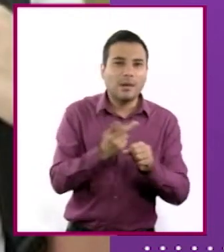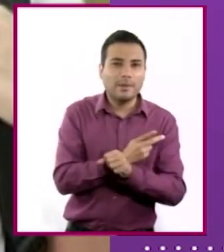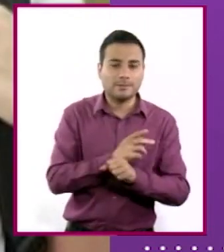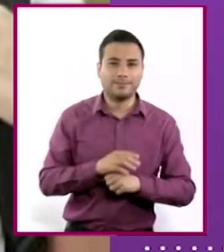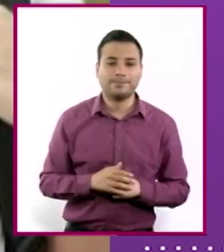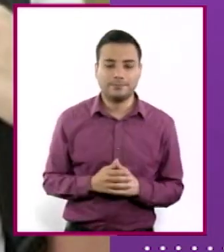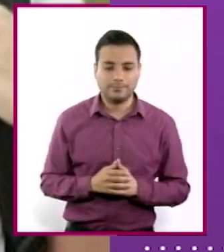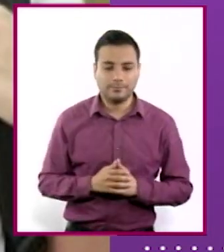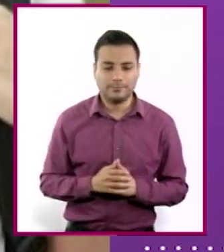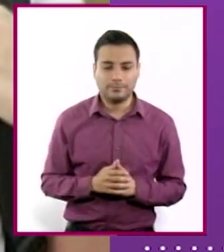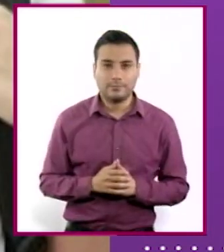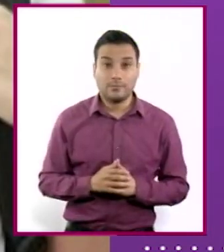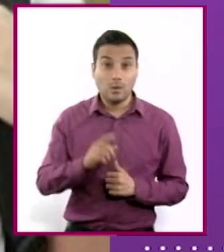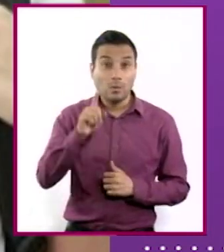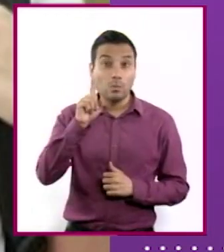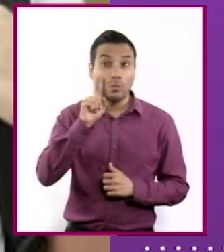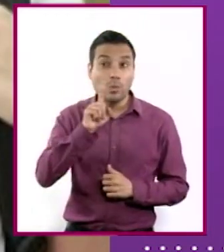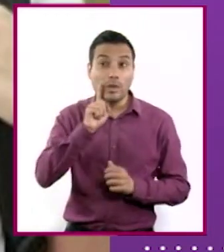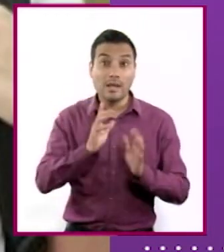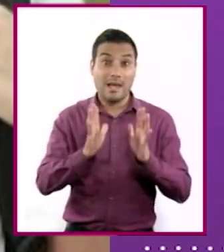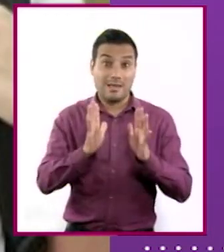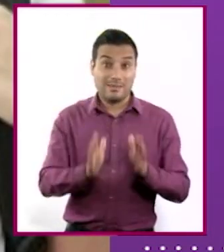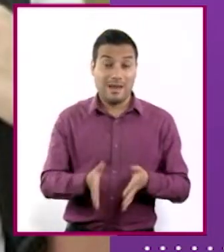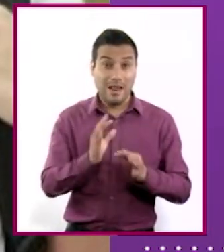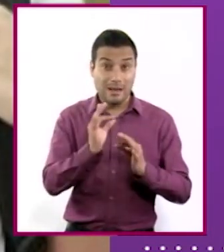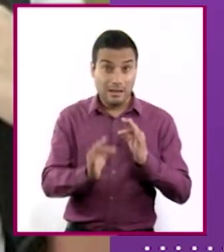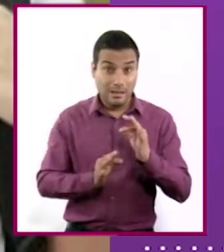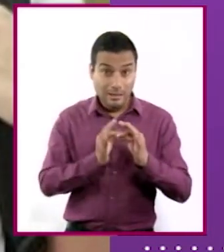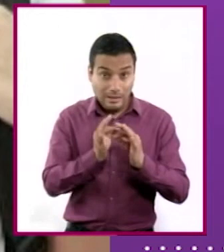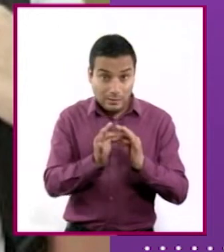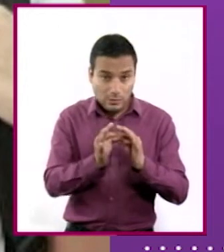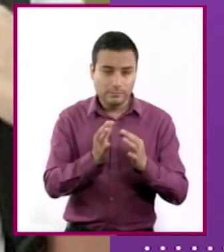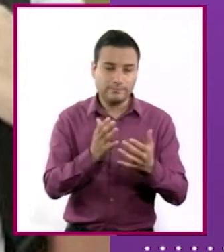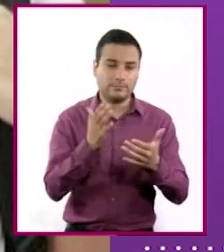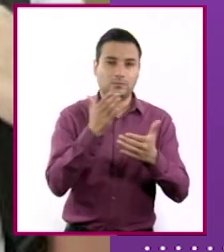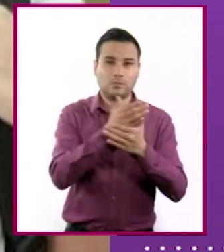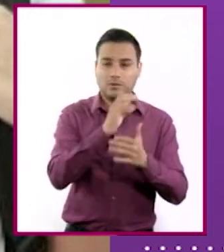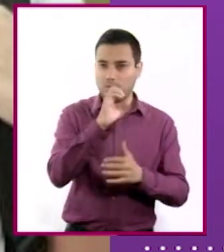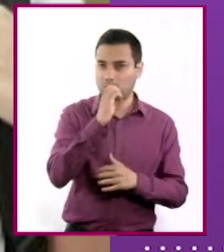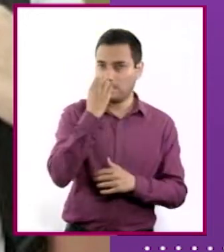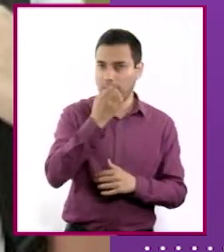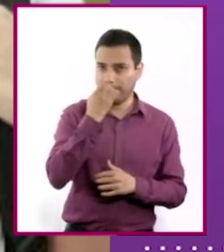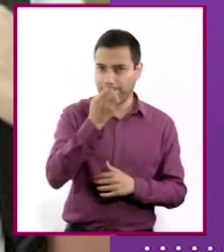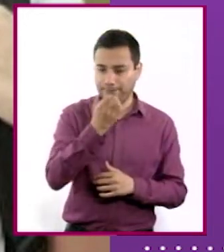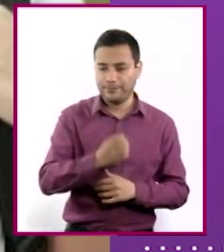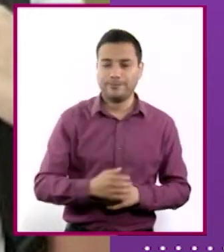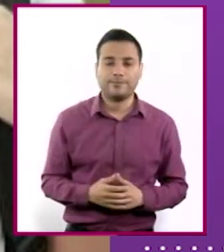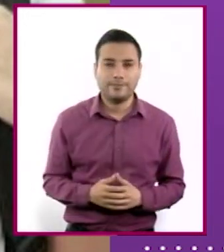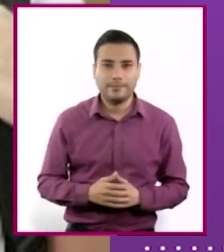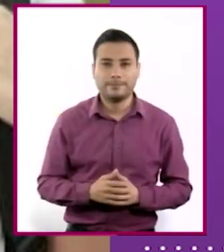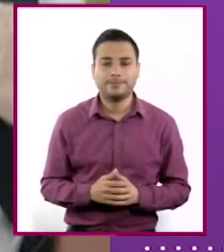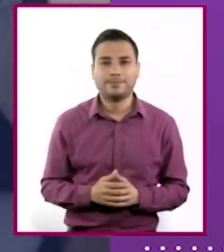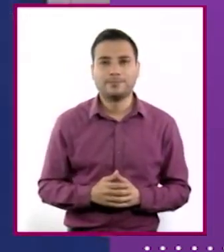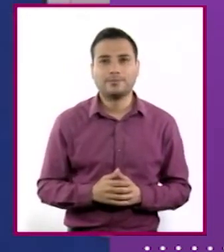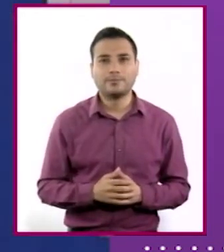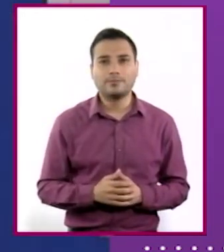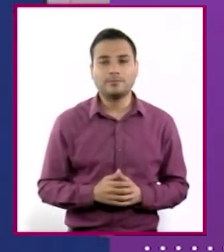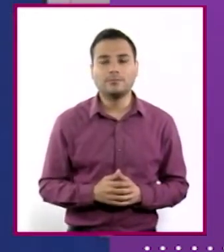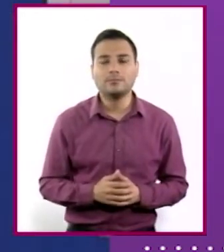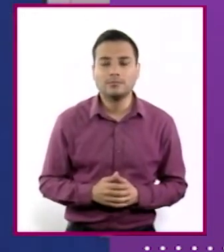When she was ready, she went to the school. Cuando estuvo lista, fue a la escuela.